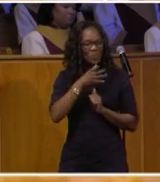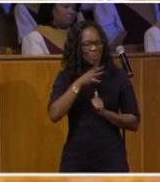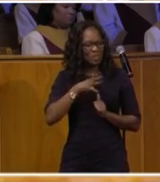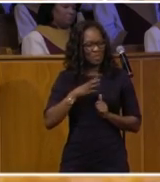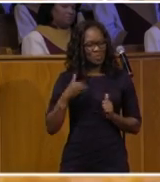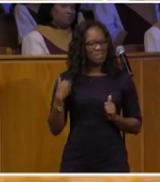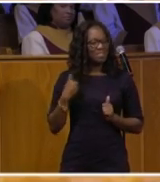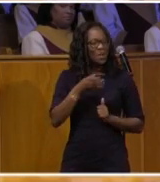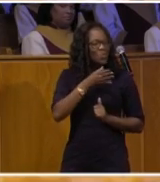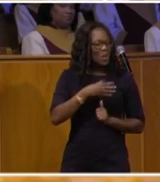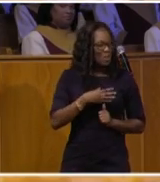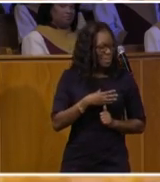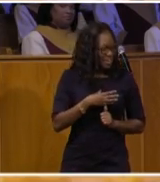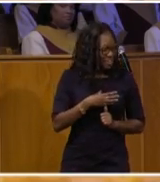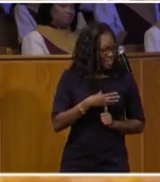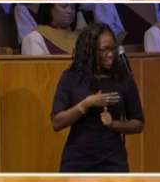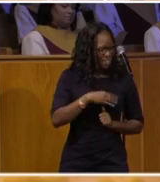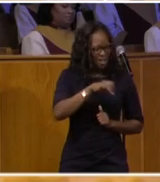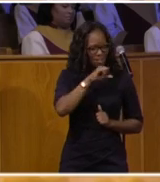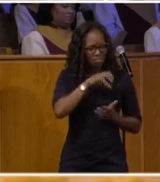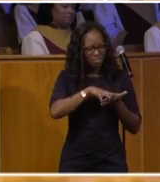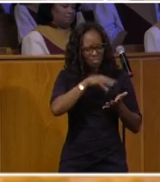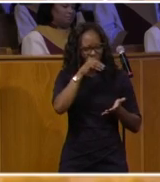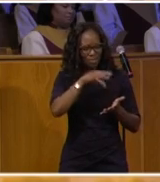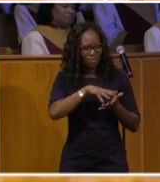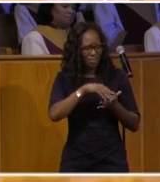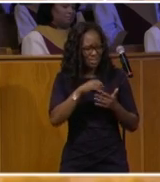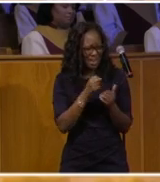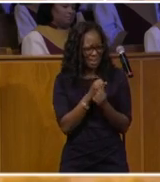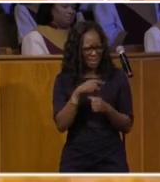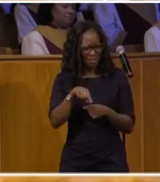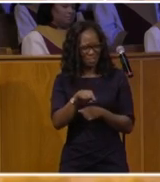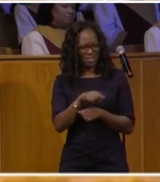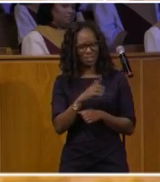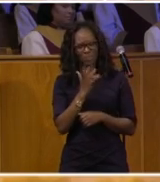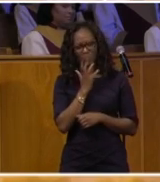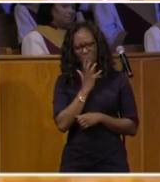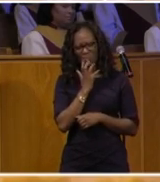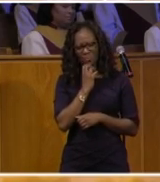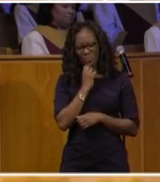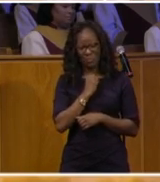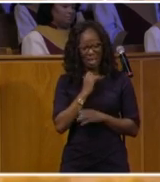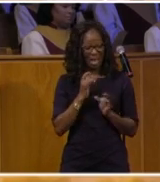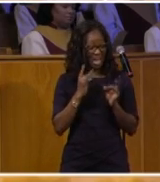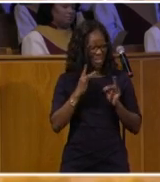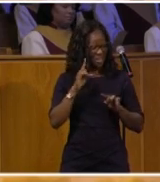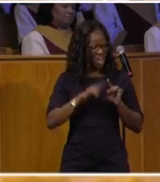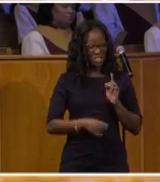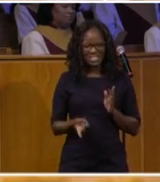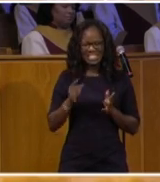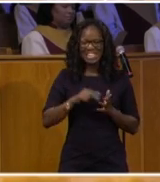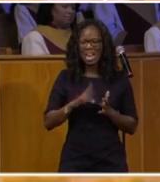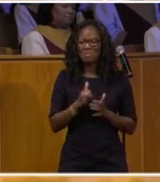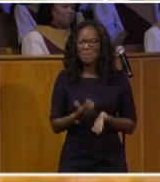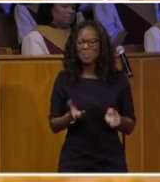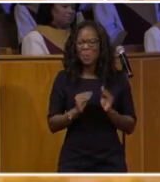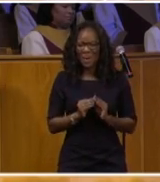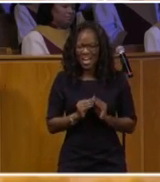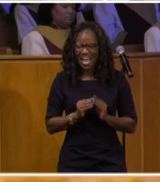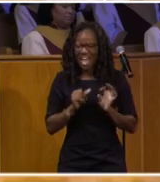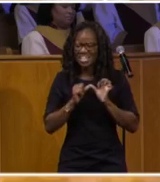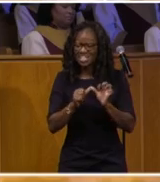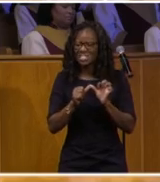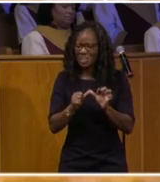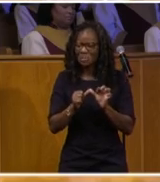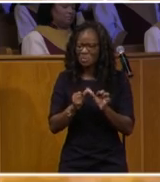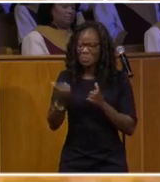many young women, and I learned to love them so. And I hated that I couldn't stand up anymore and continue